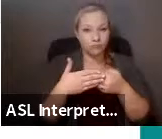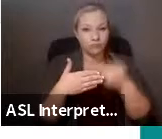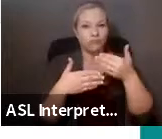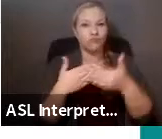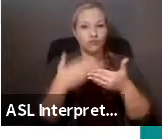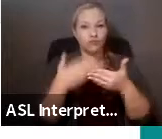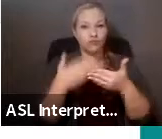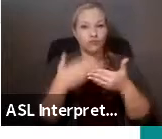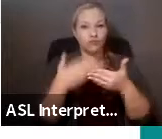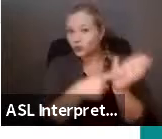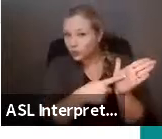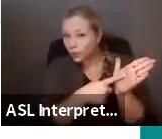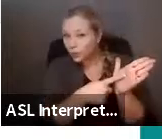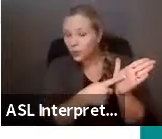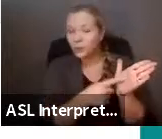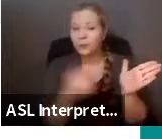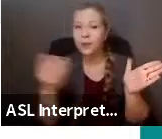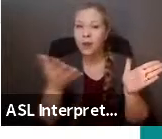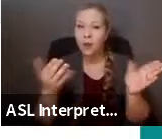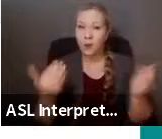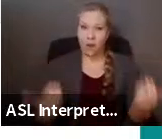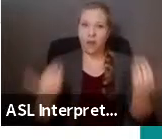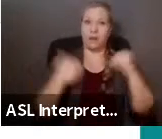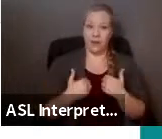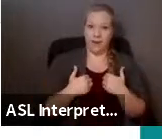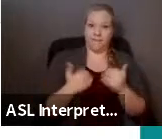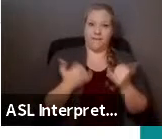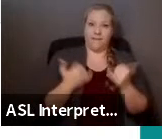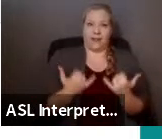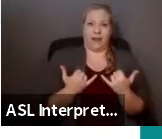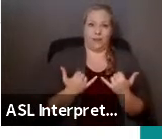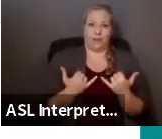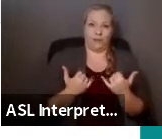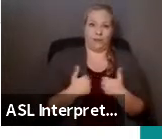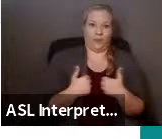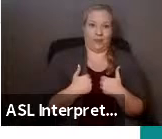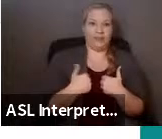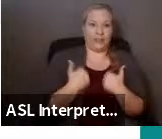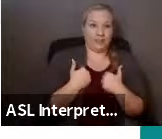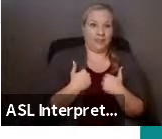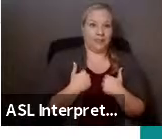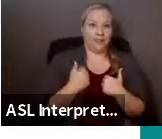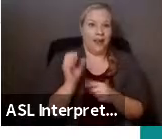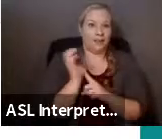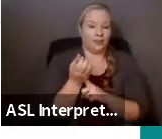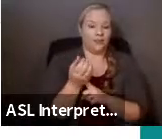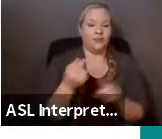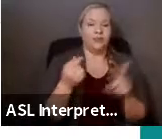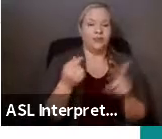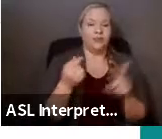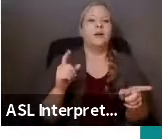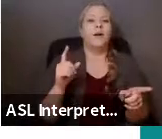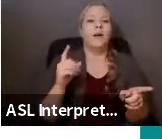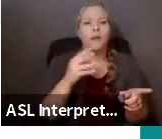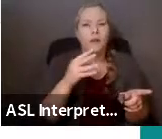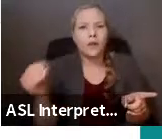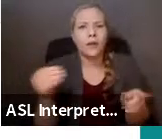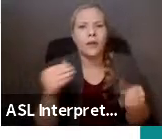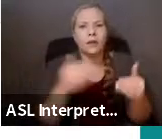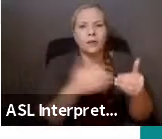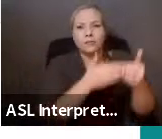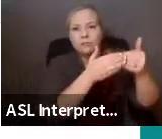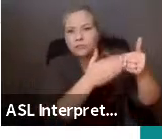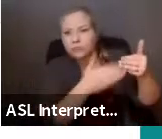that we've got on the ground today. And then in addition to those, we've highlighted areas where,